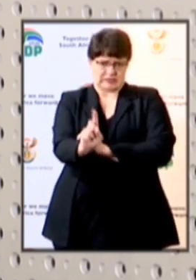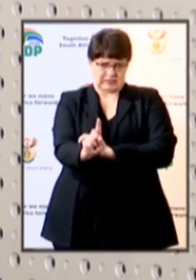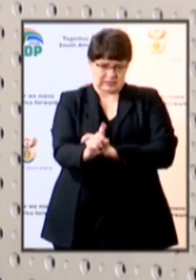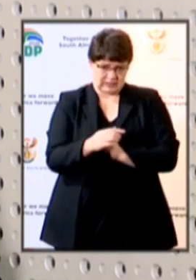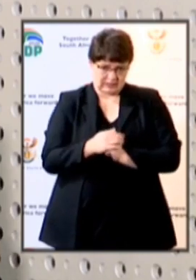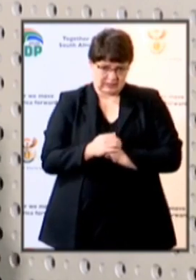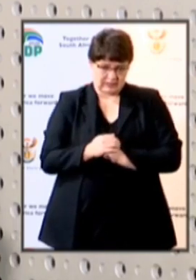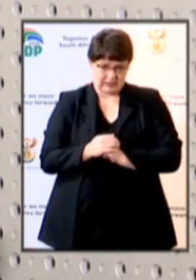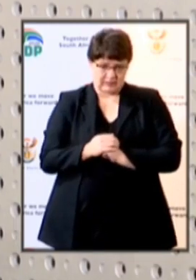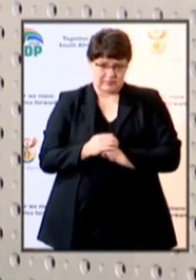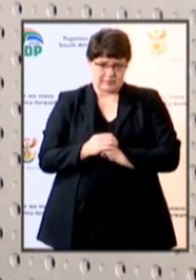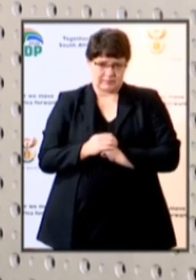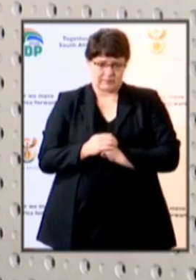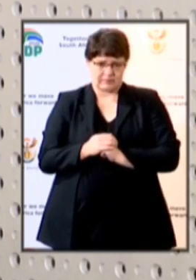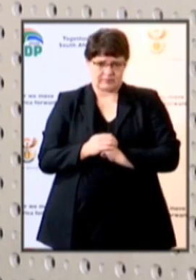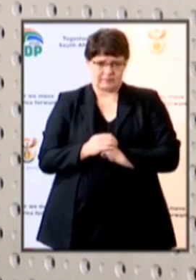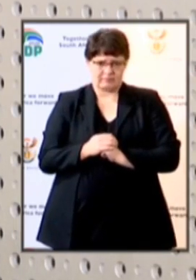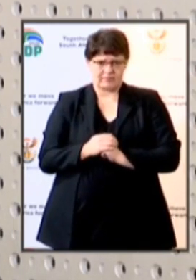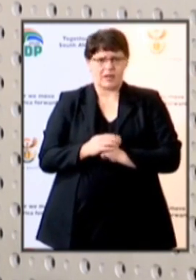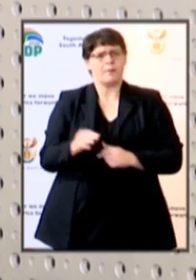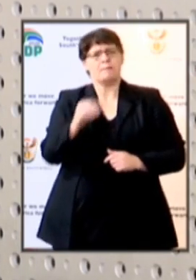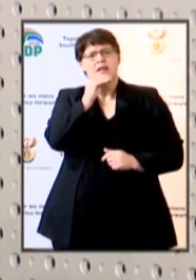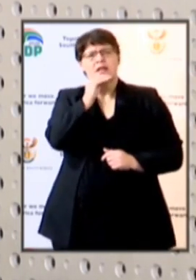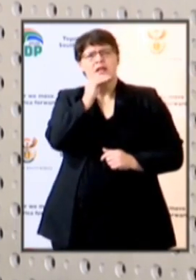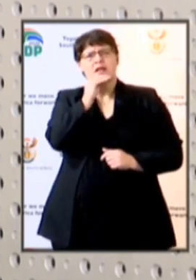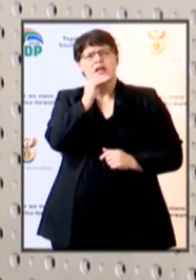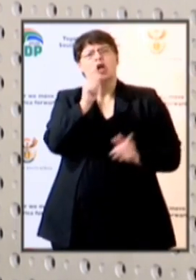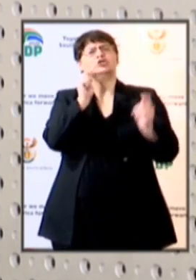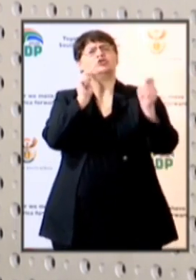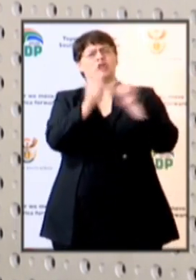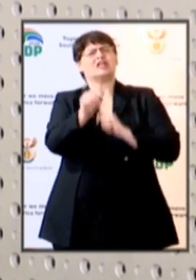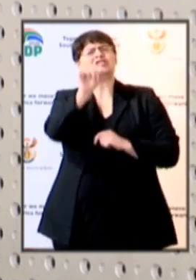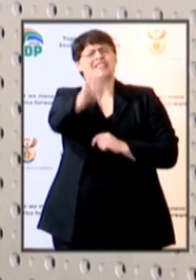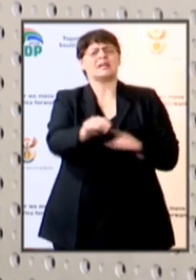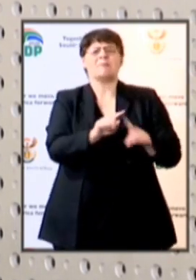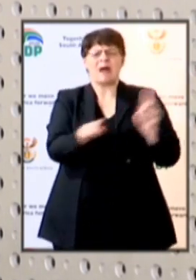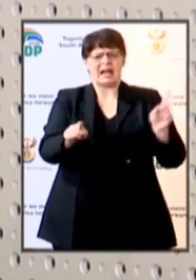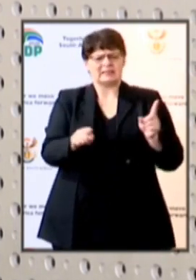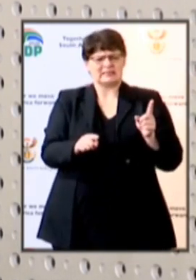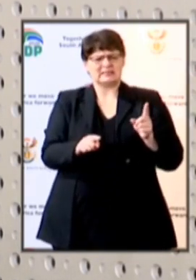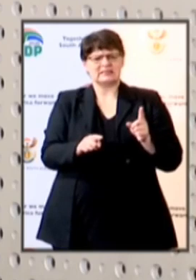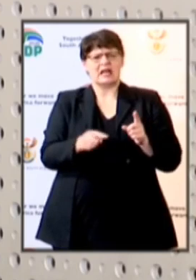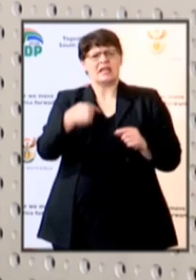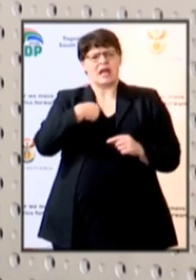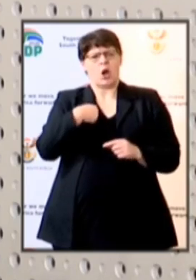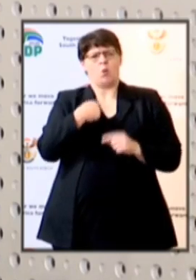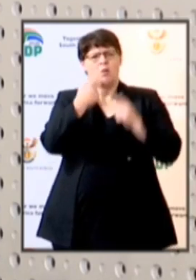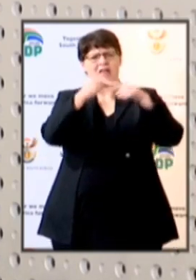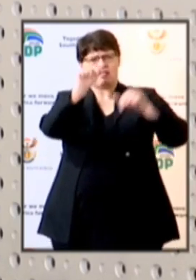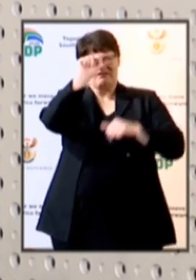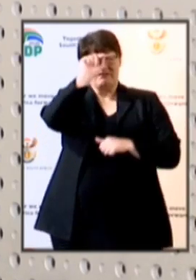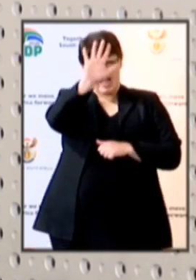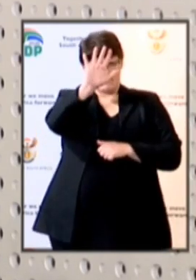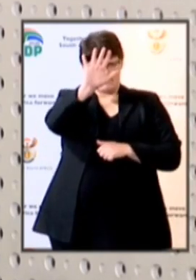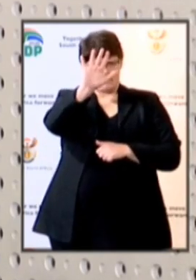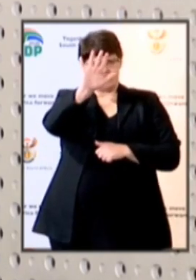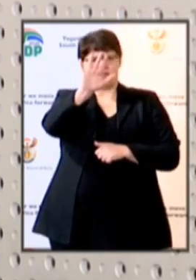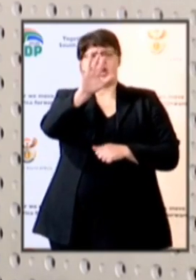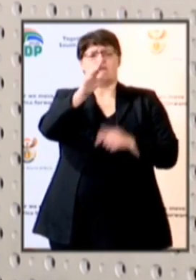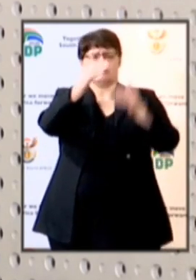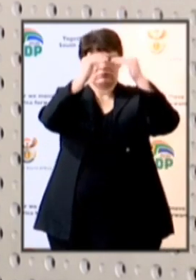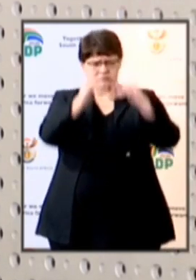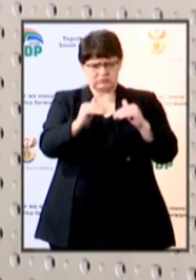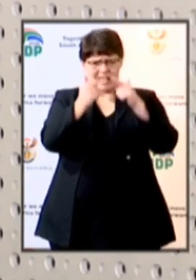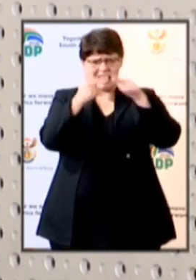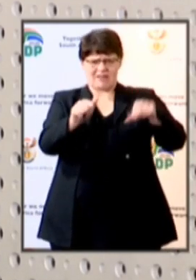know what is changing from 5 to 4. But I want